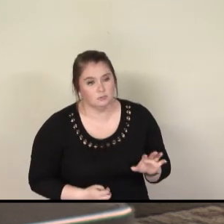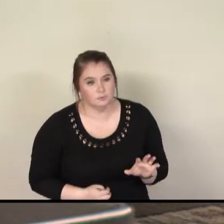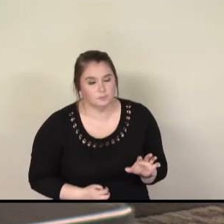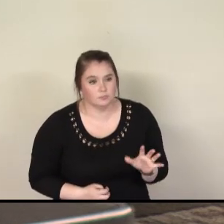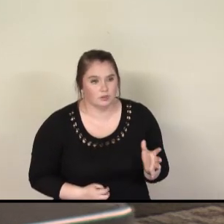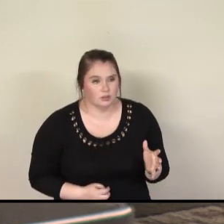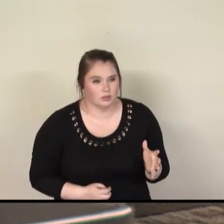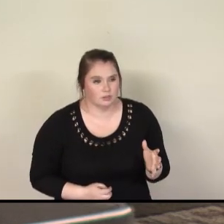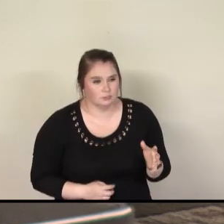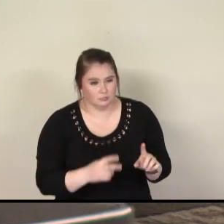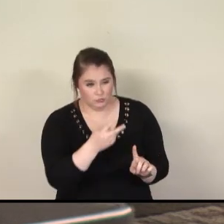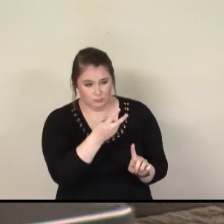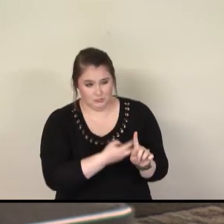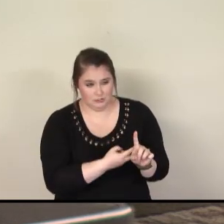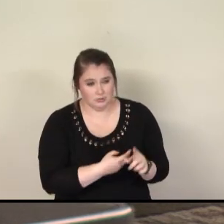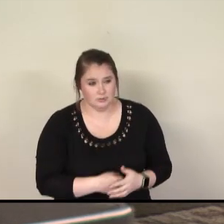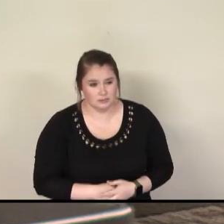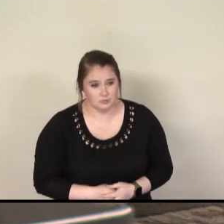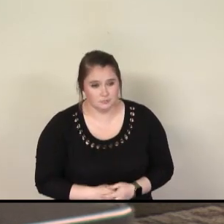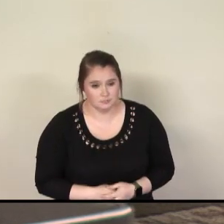Well, it's a little over 2 months.